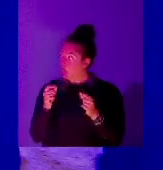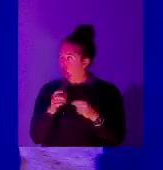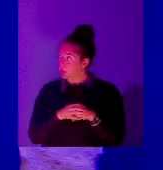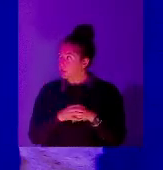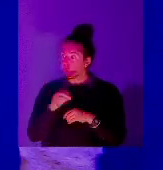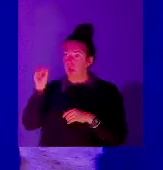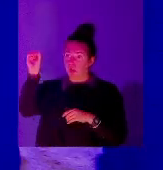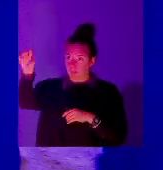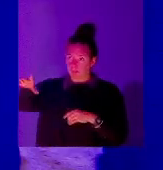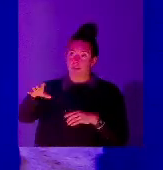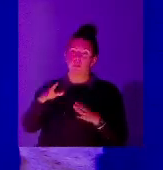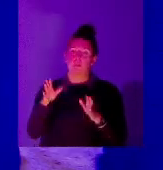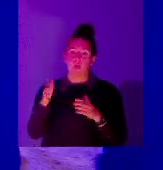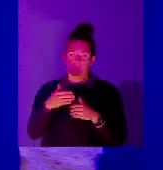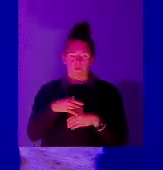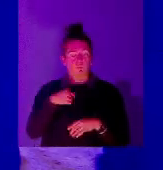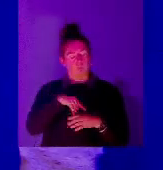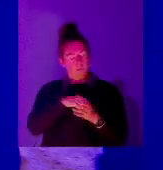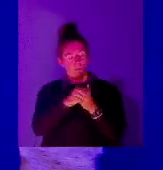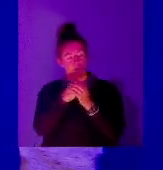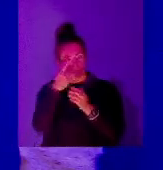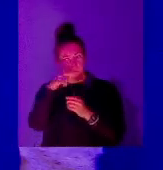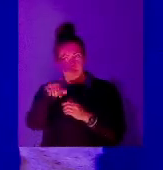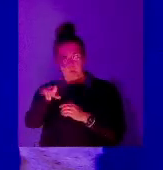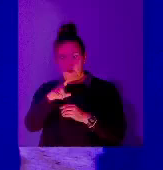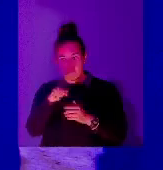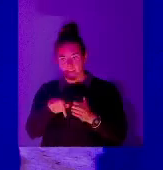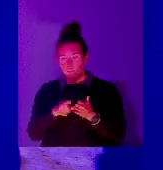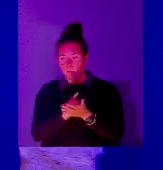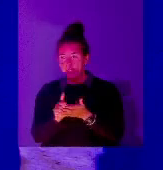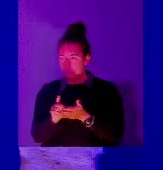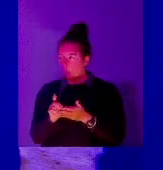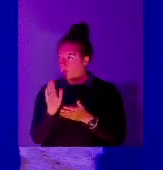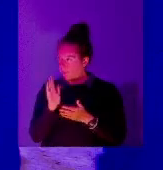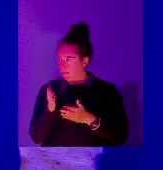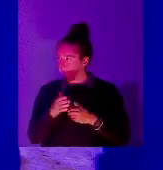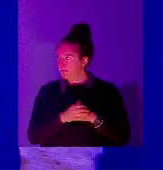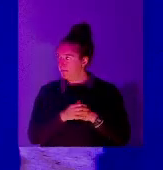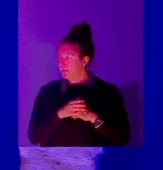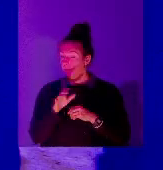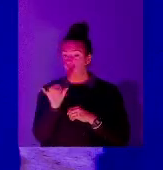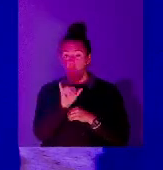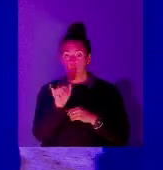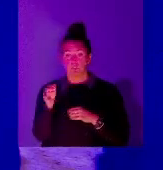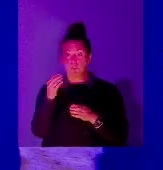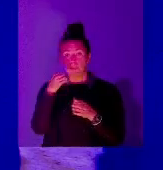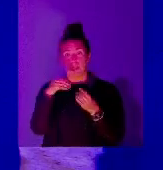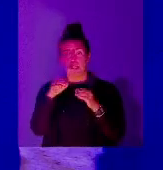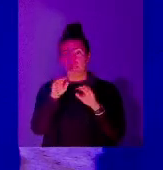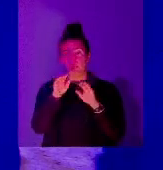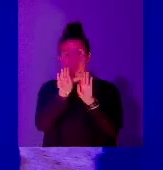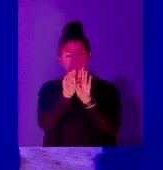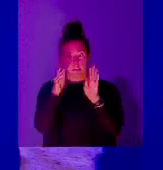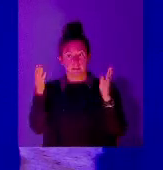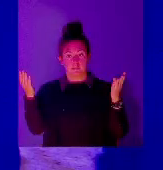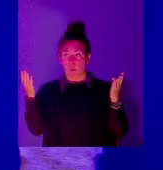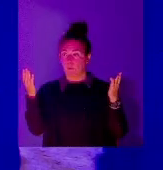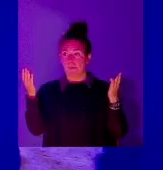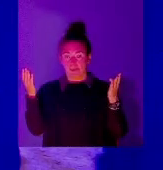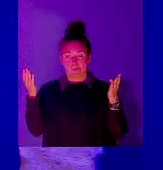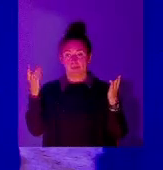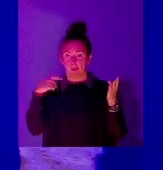box. We'll pray for you this week. And also the pantry is open, and we will be having